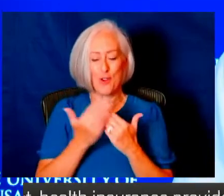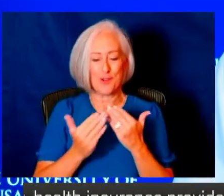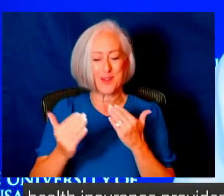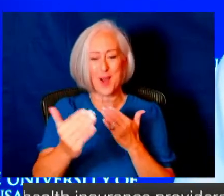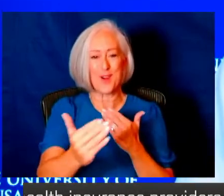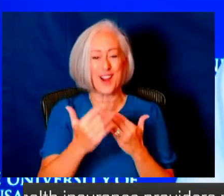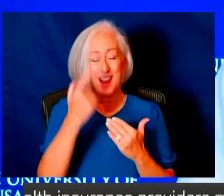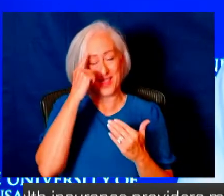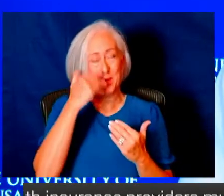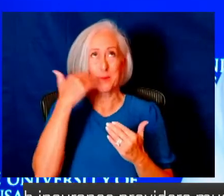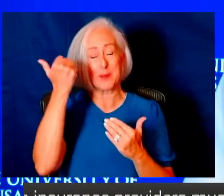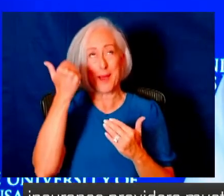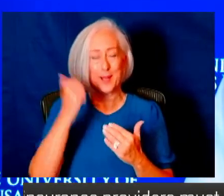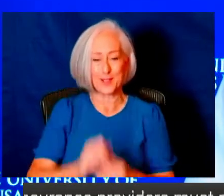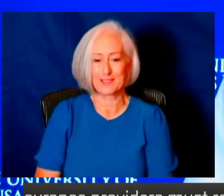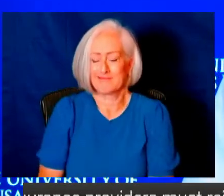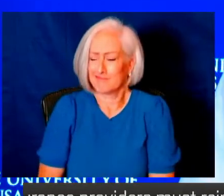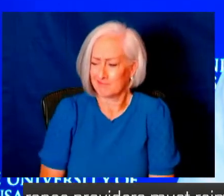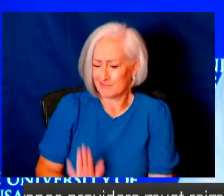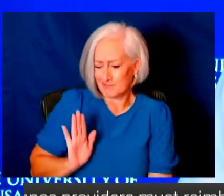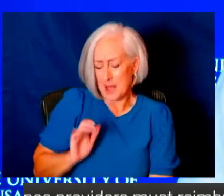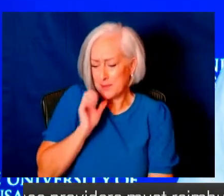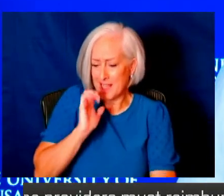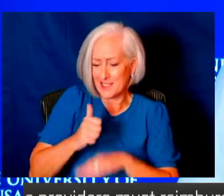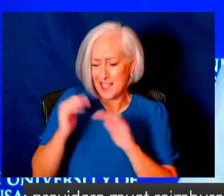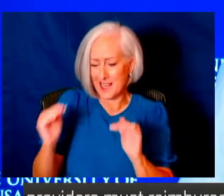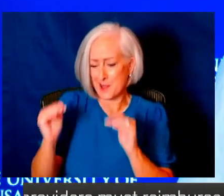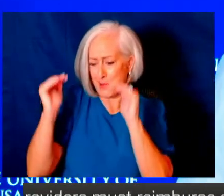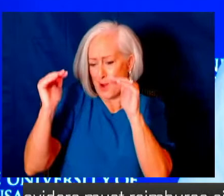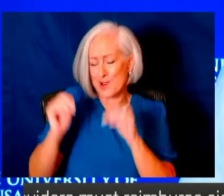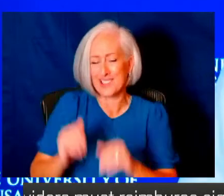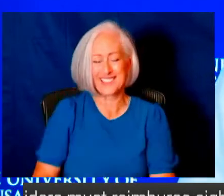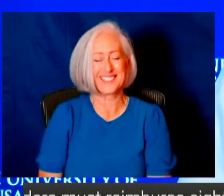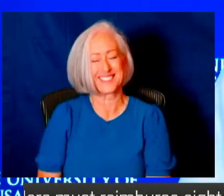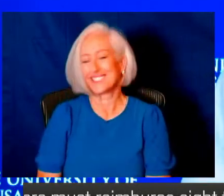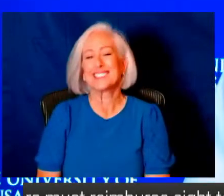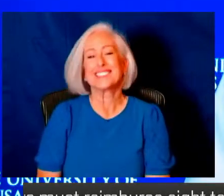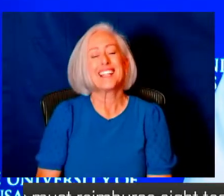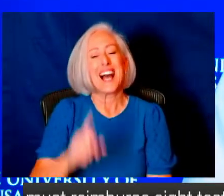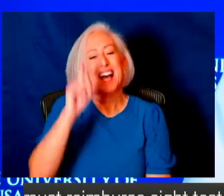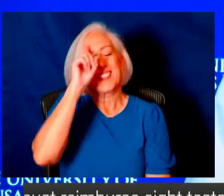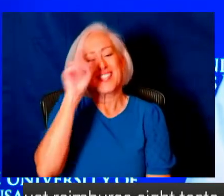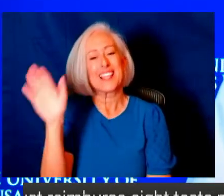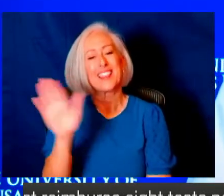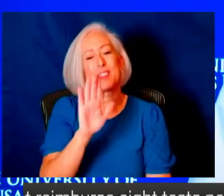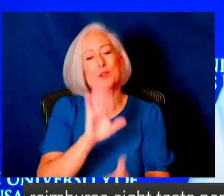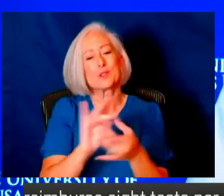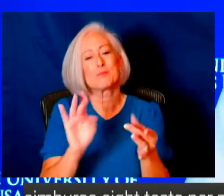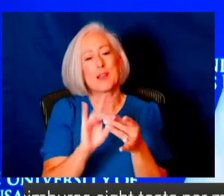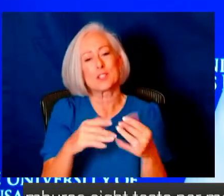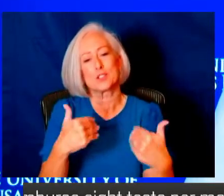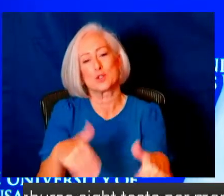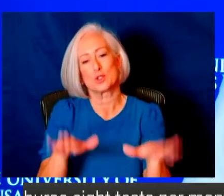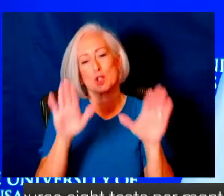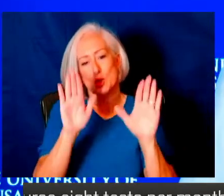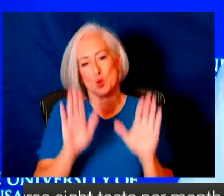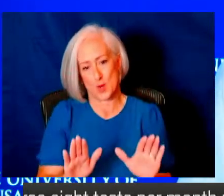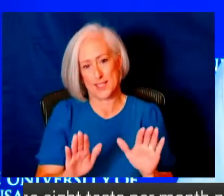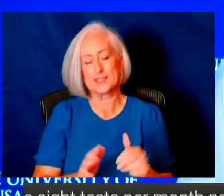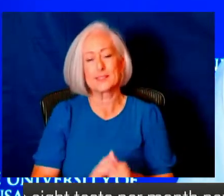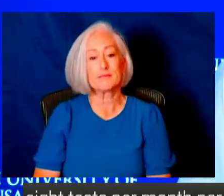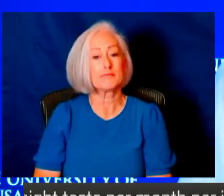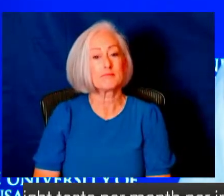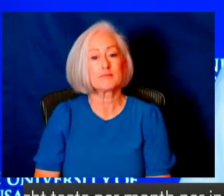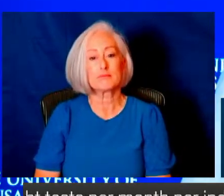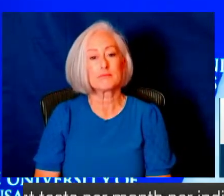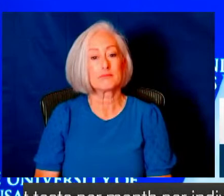I'm not going to set a high bar here. So. But all joking aside, I think these messages were great. What does it come down to? I think, one